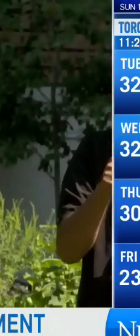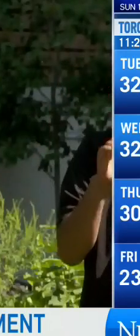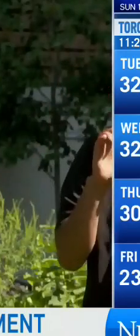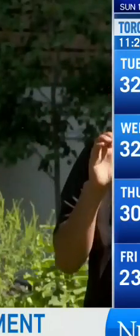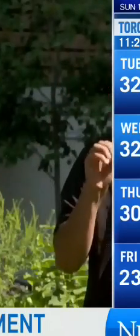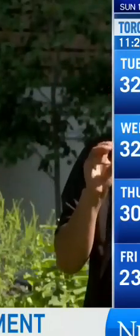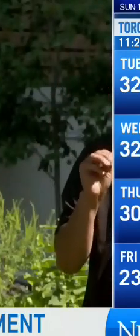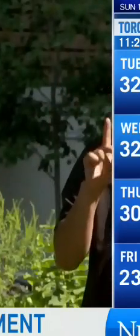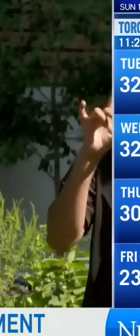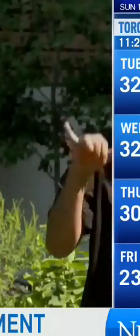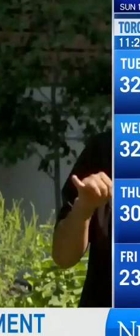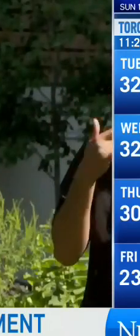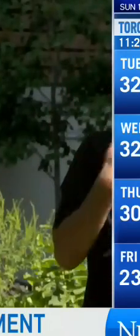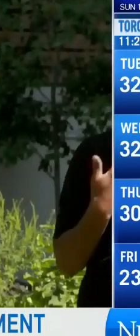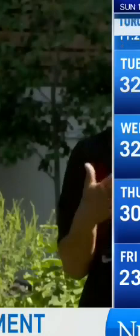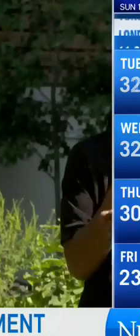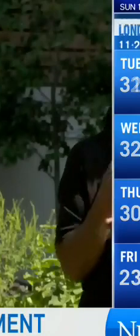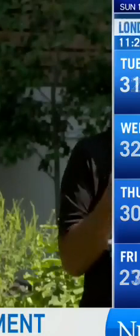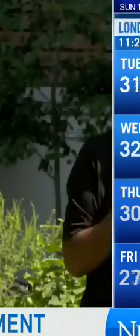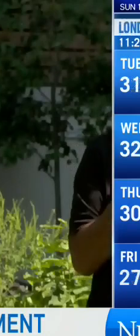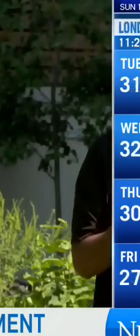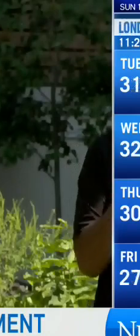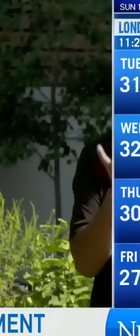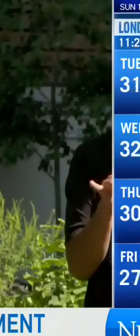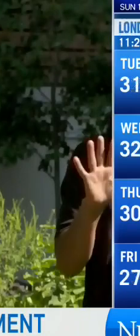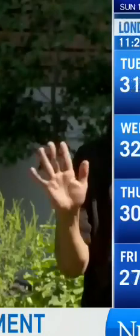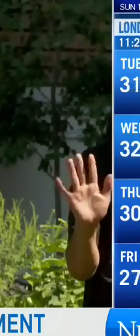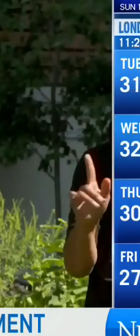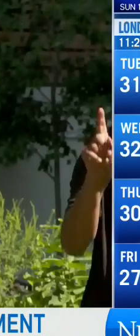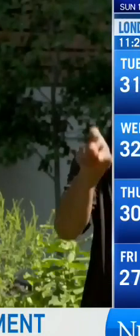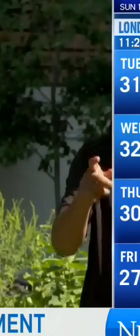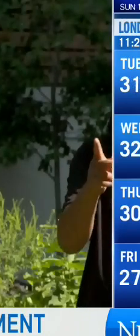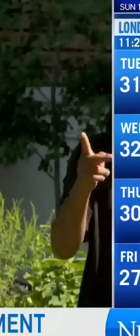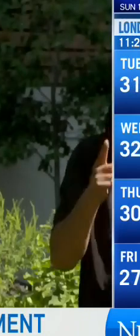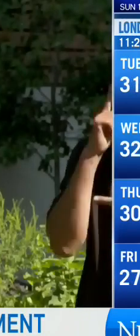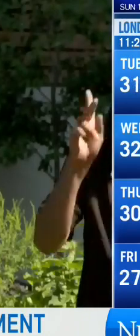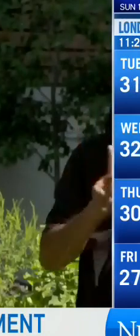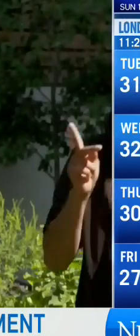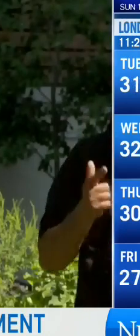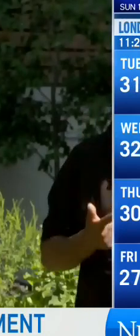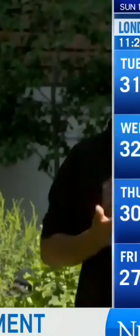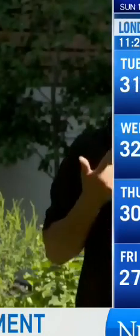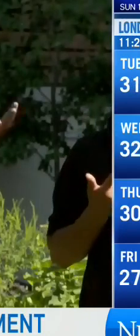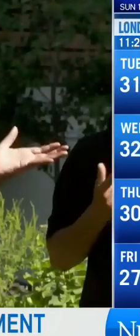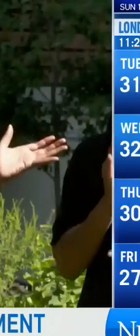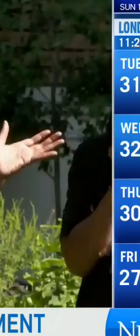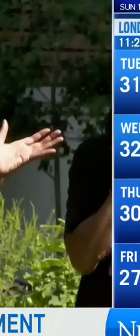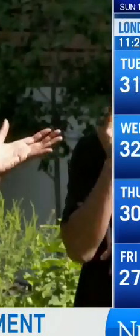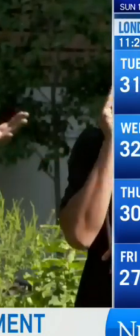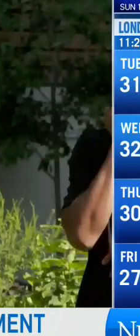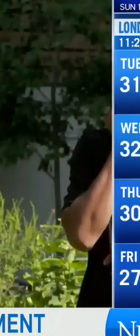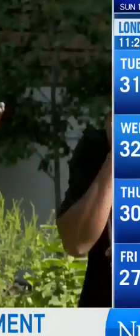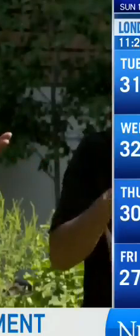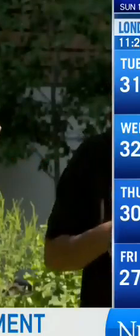It is there first and foremost to be a place that people should live. And then as we stand here